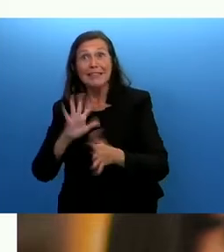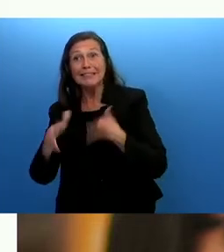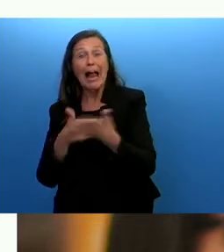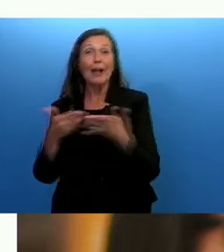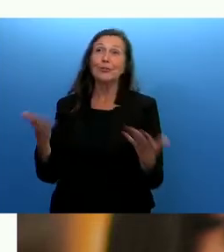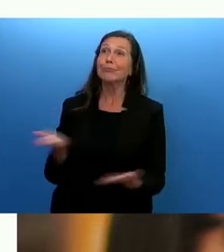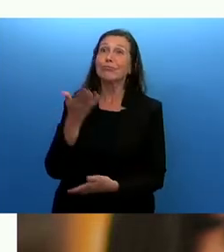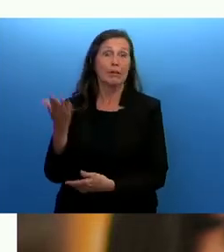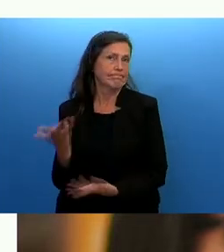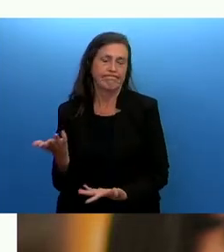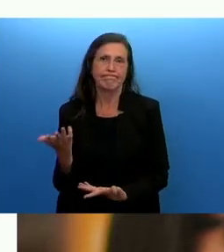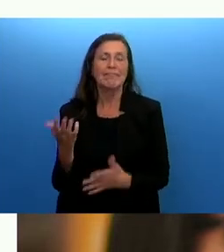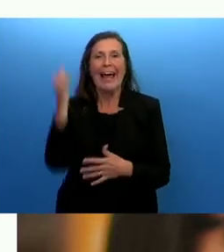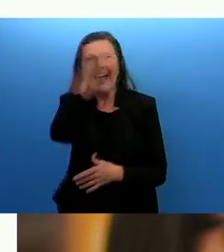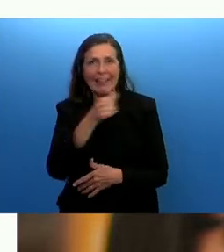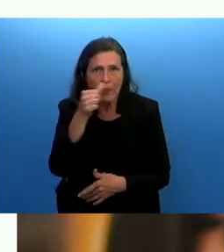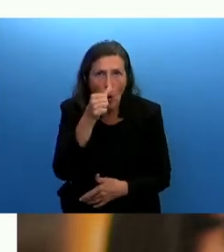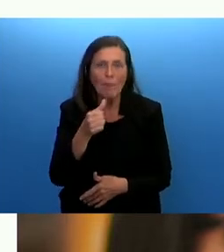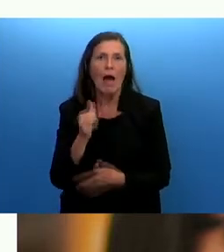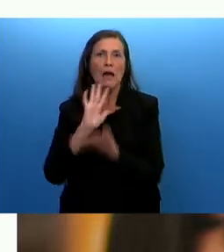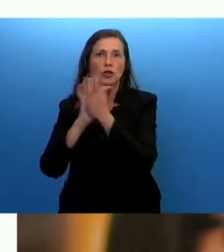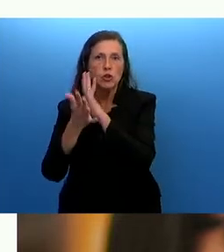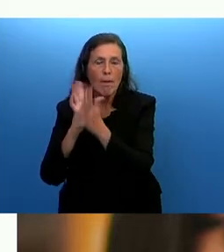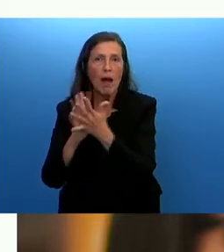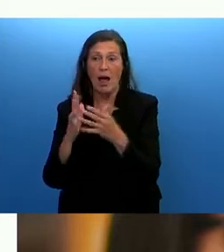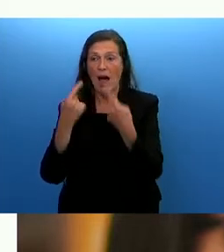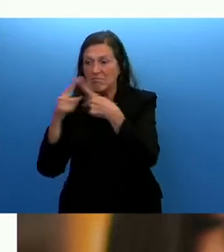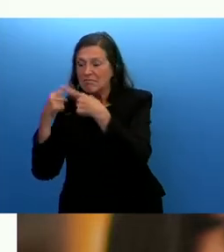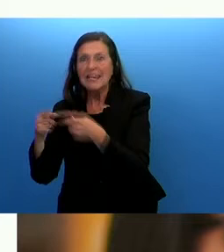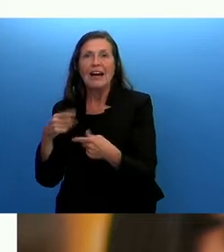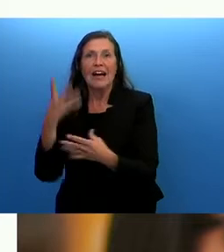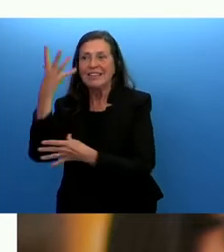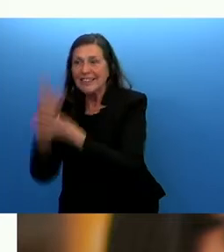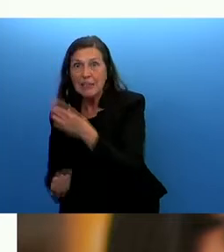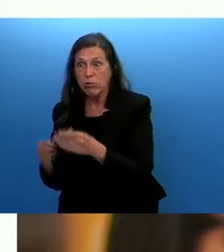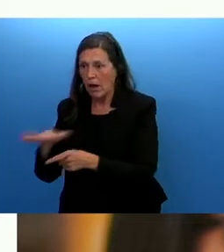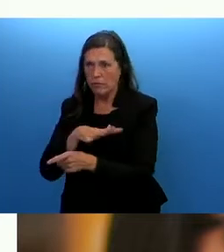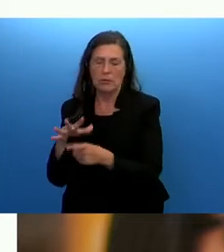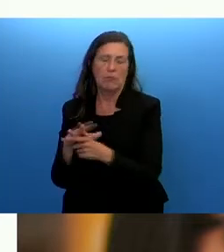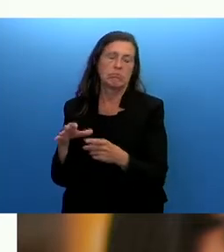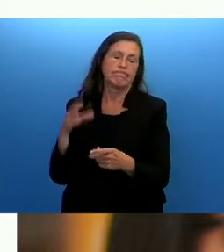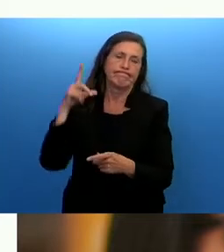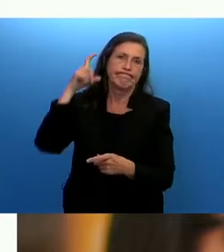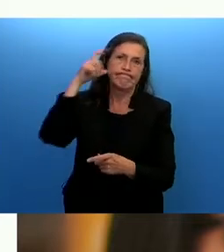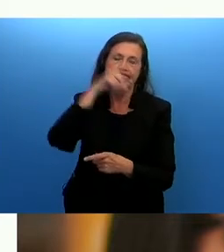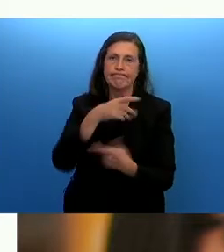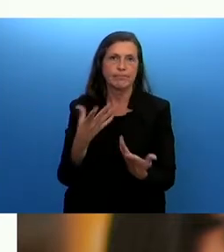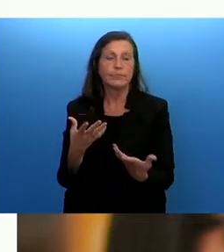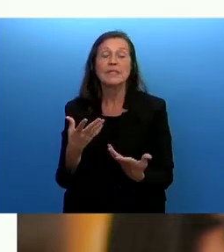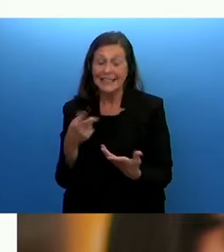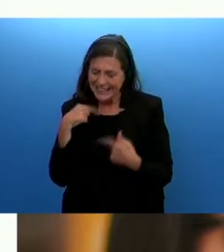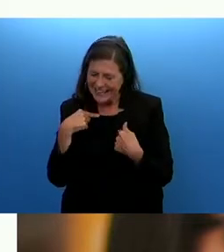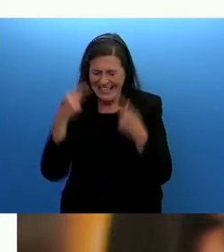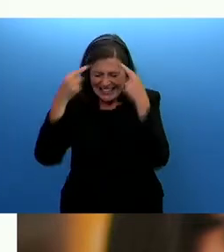as Ethiopia and Somalia and other deprived contexts. Our collaboration does need to continue to